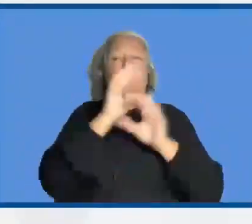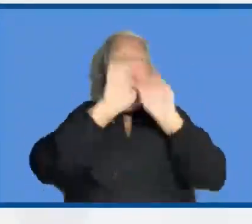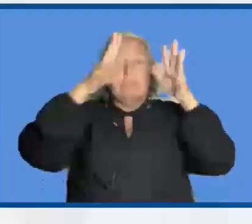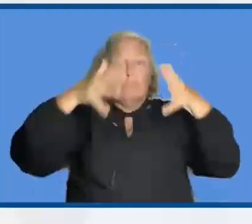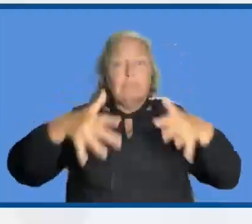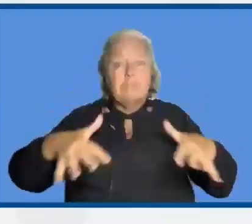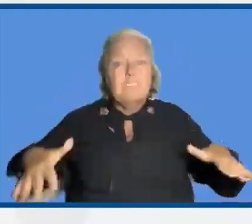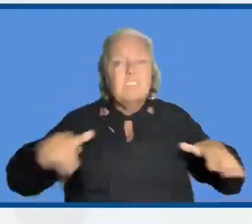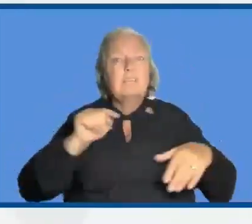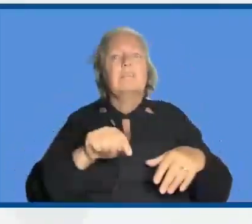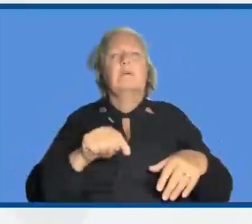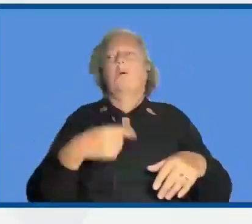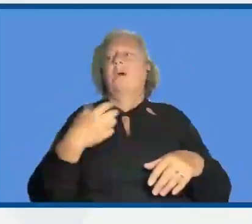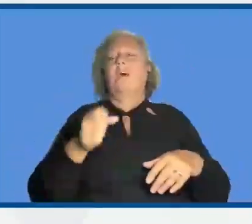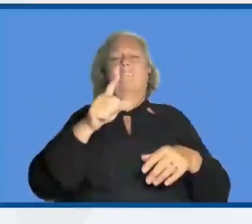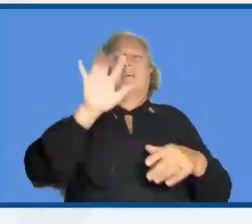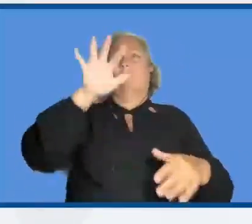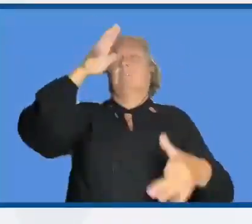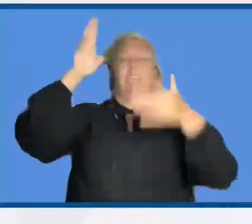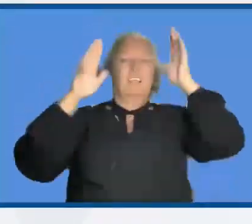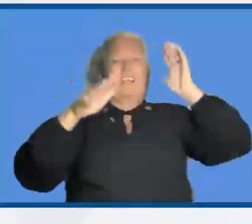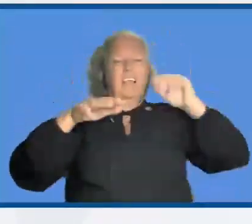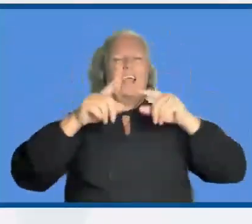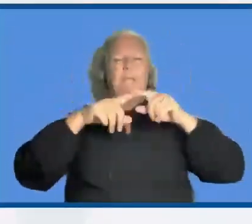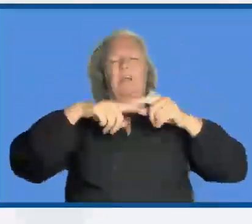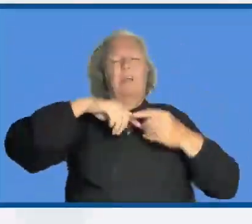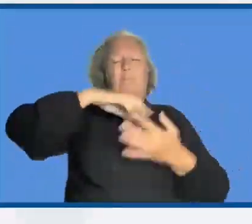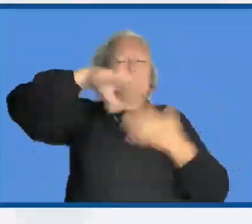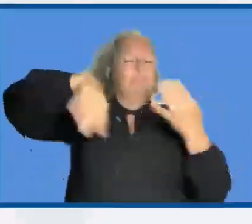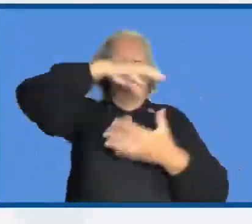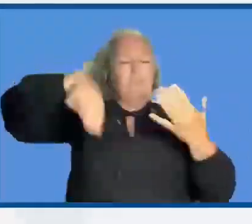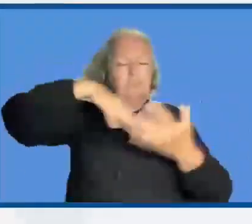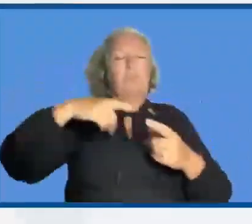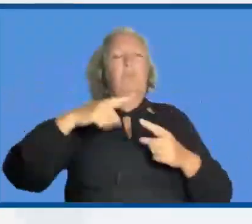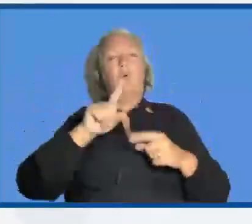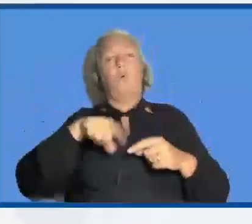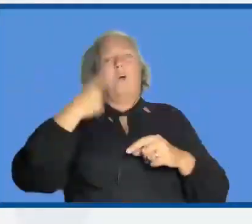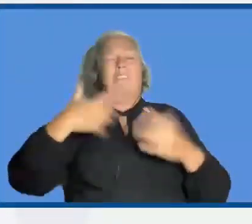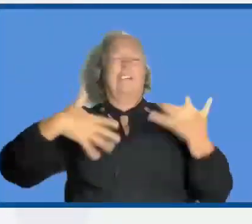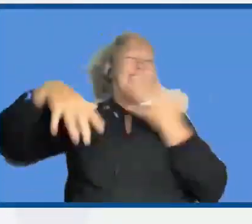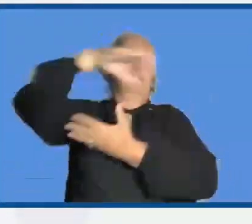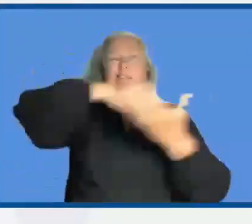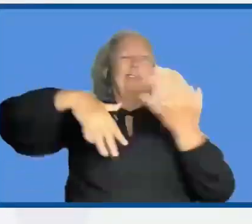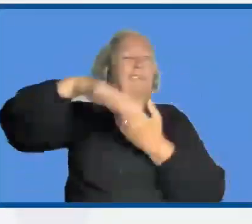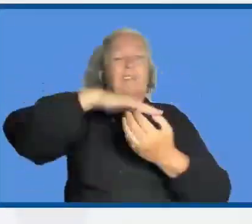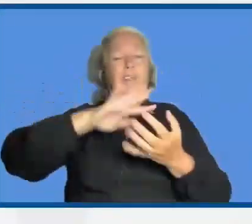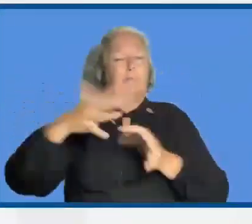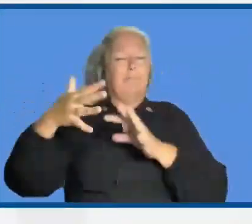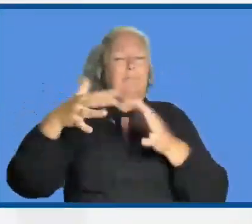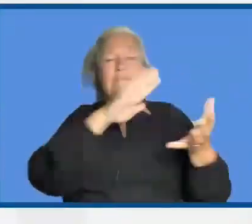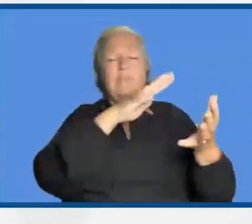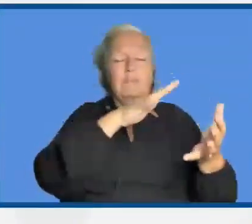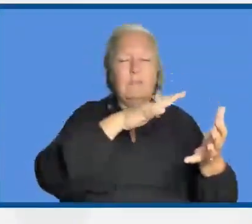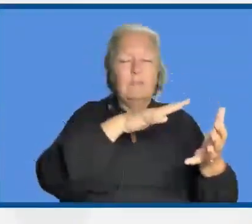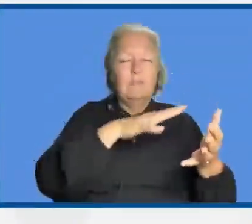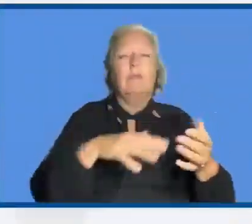tropical cyclones, and then extratropical cyclones, which is crazy. We've got the